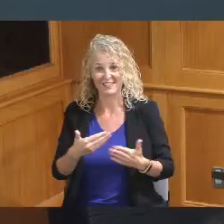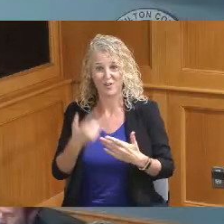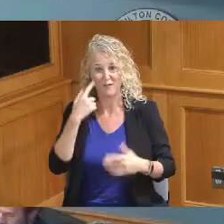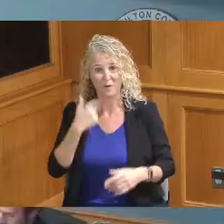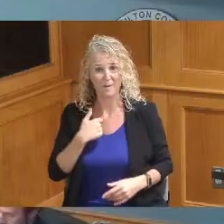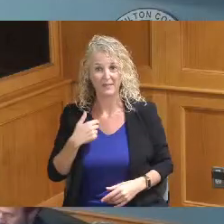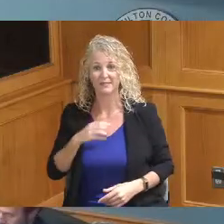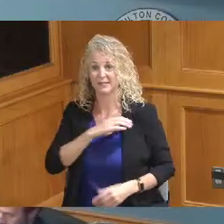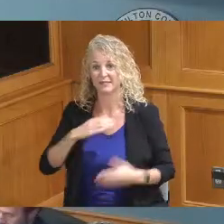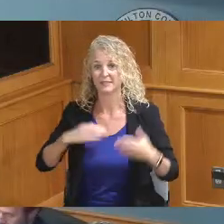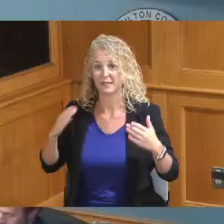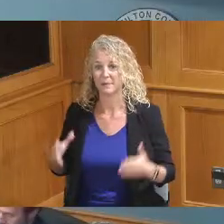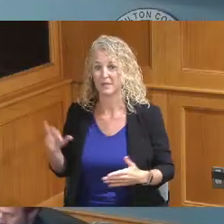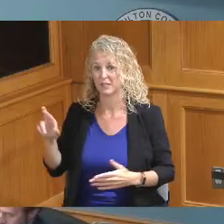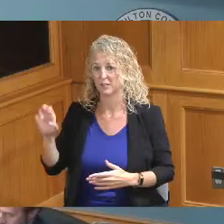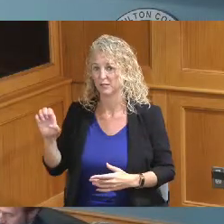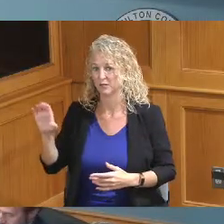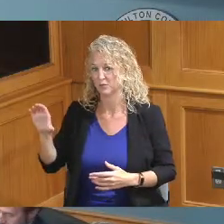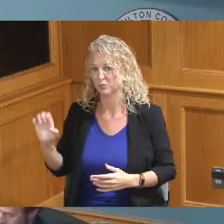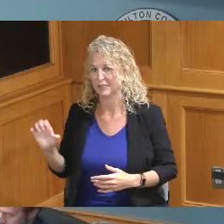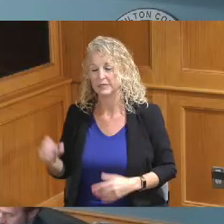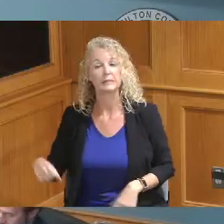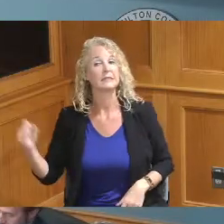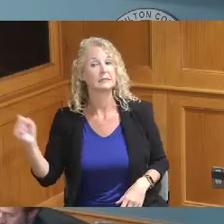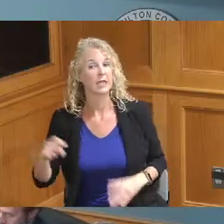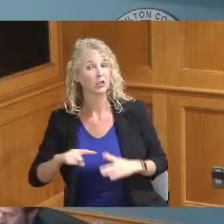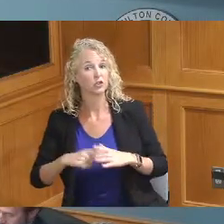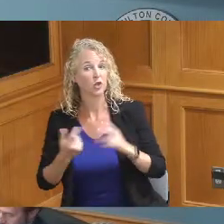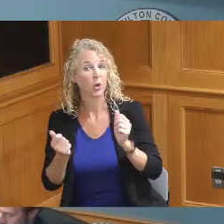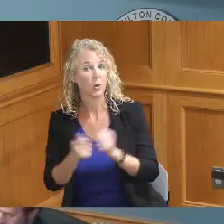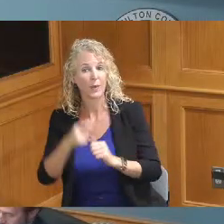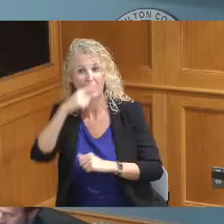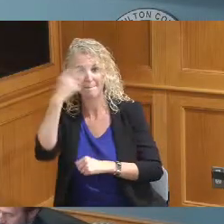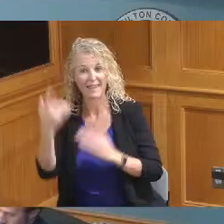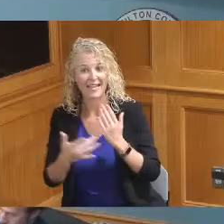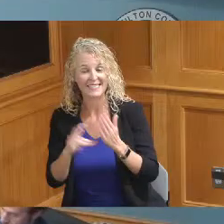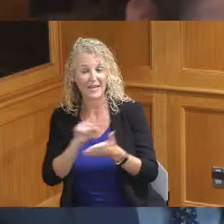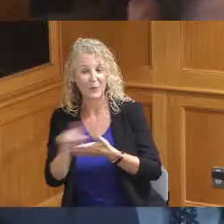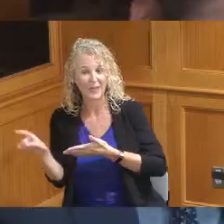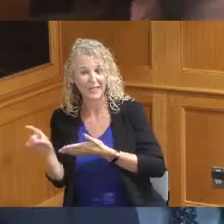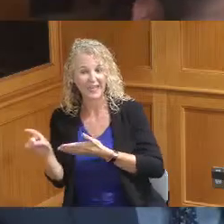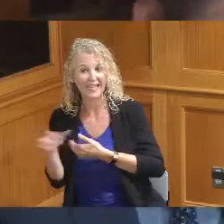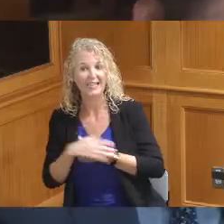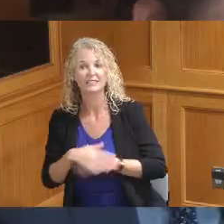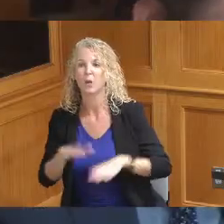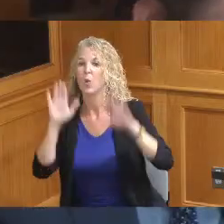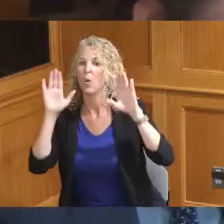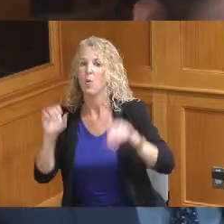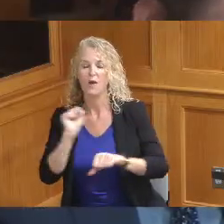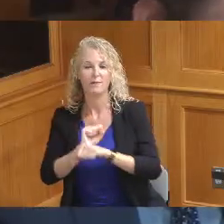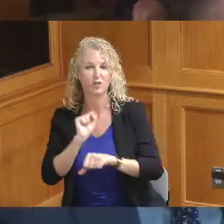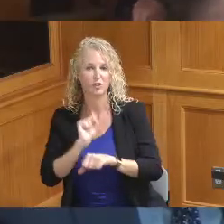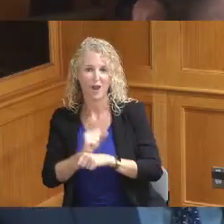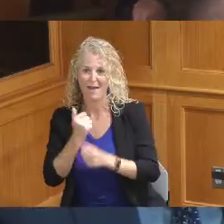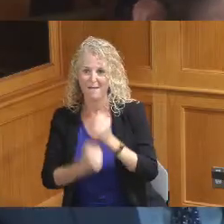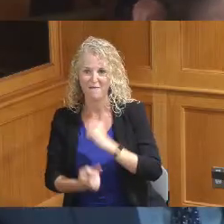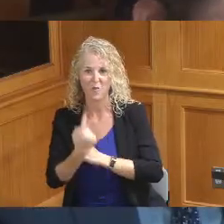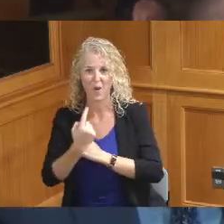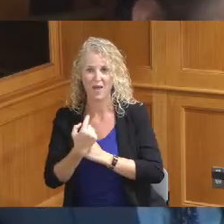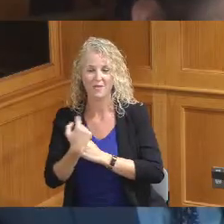you. Commissioner Reese. Yes, I'll start with Black Tech Week. great job. We were